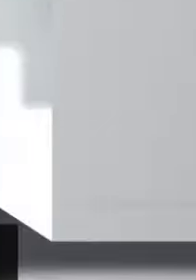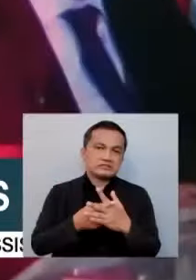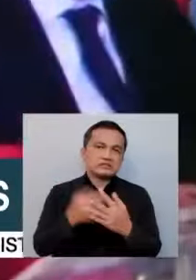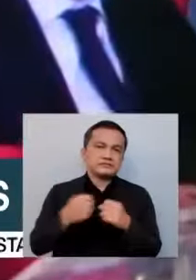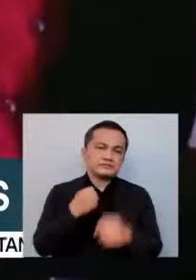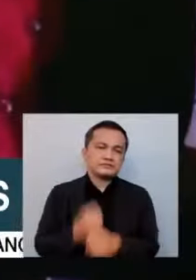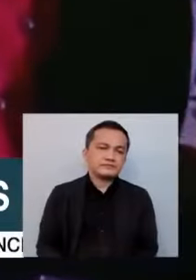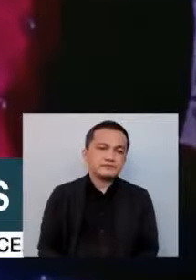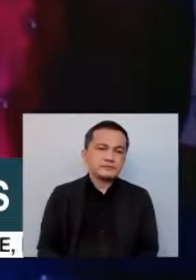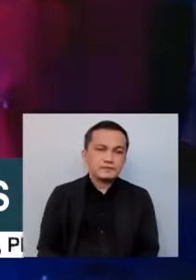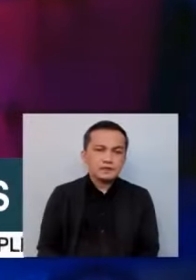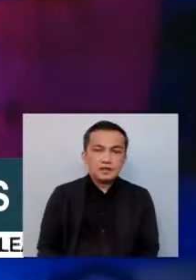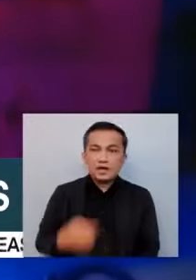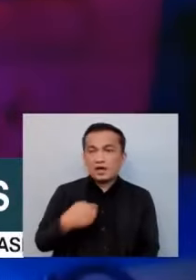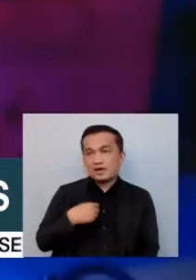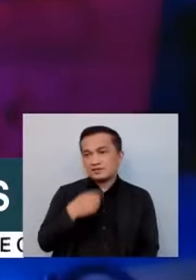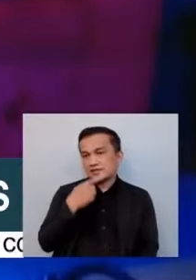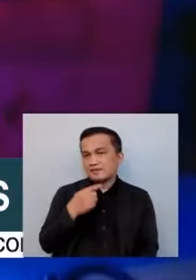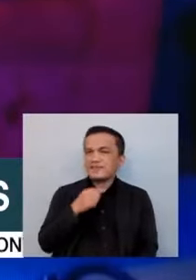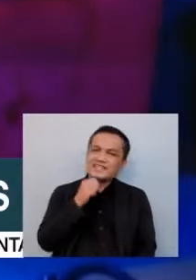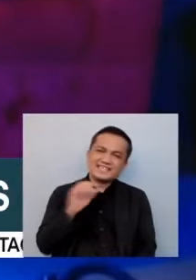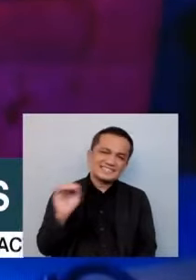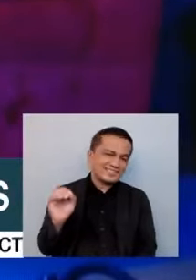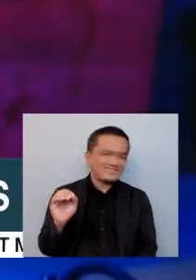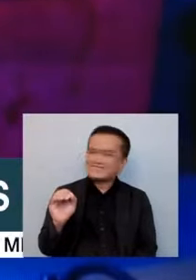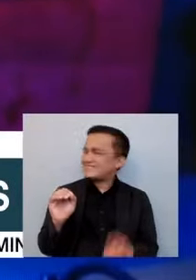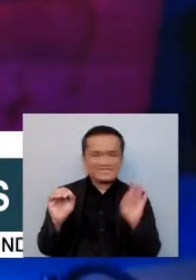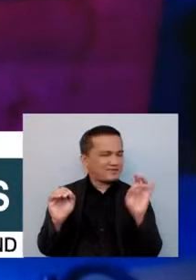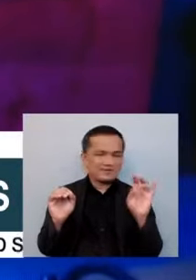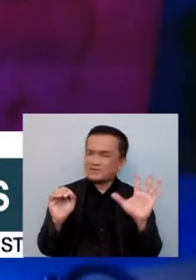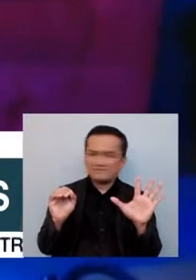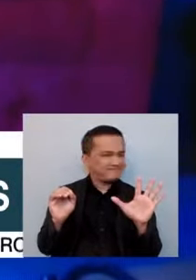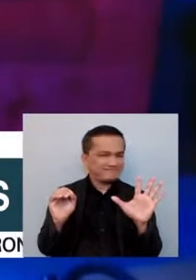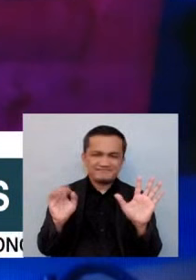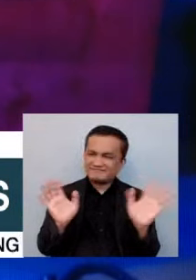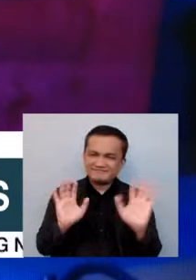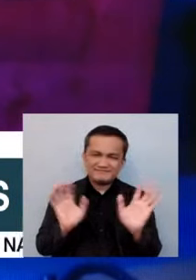I already said, not zero, not 75, right? So,